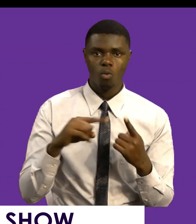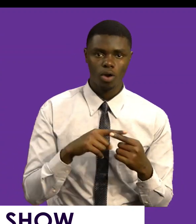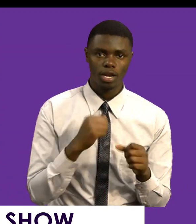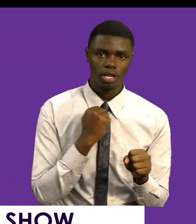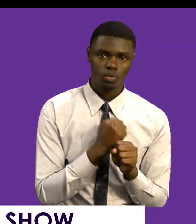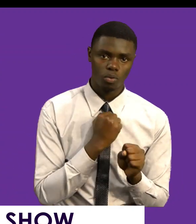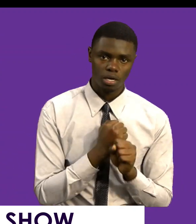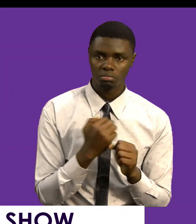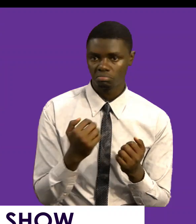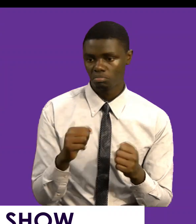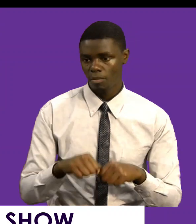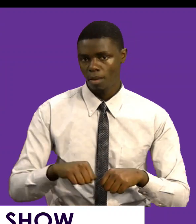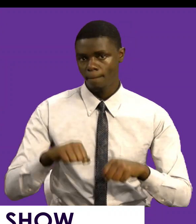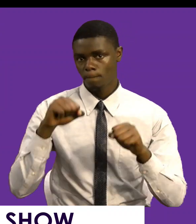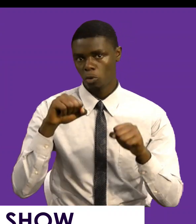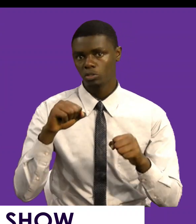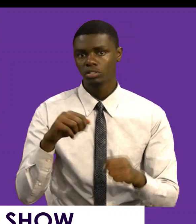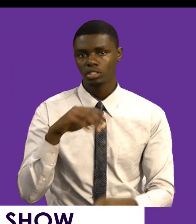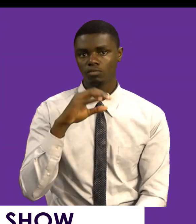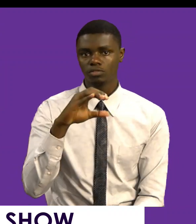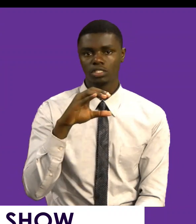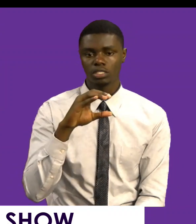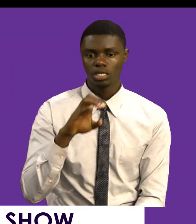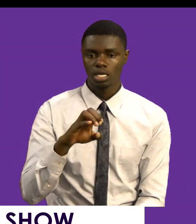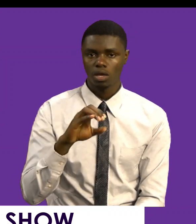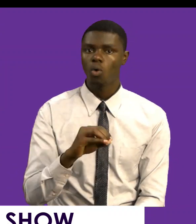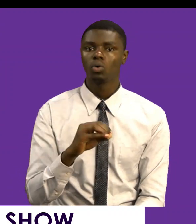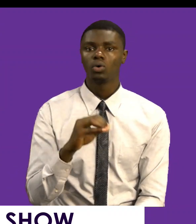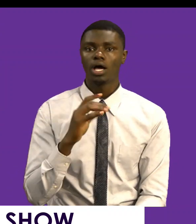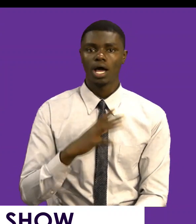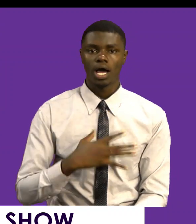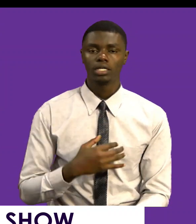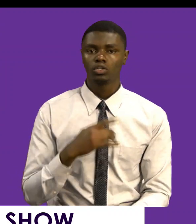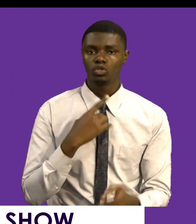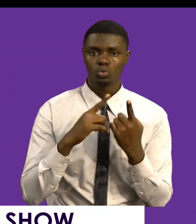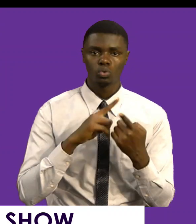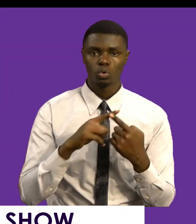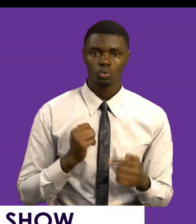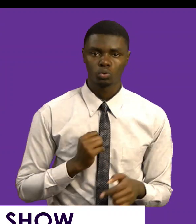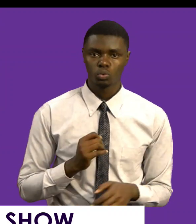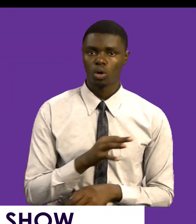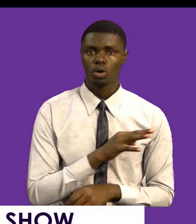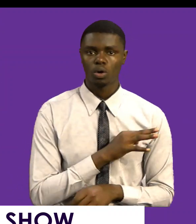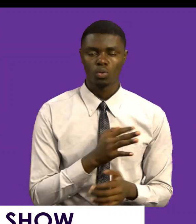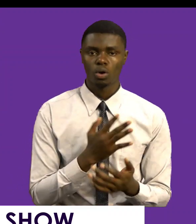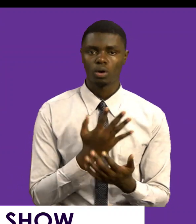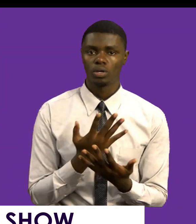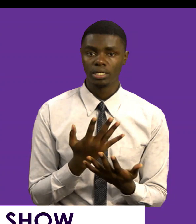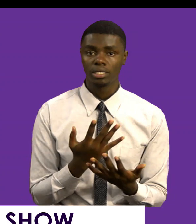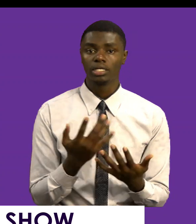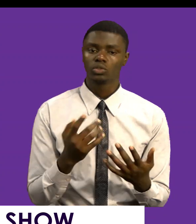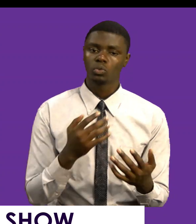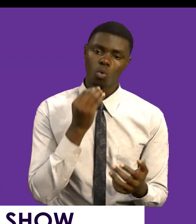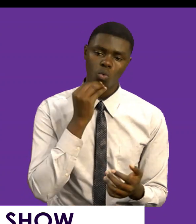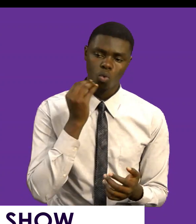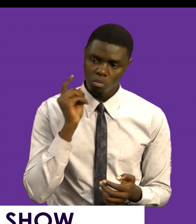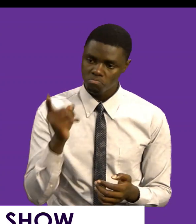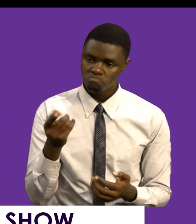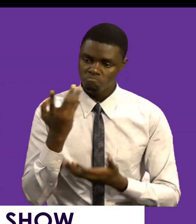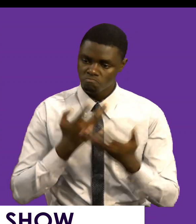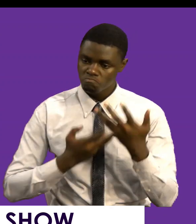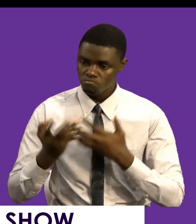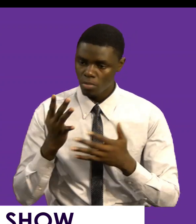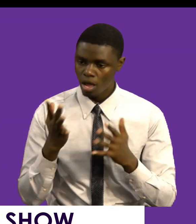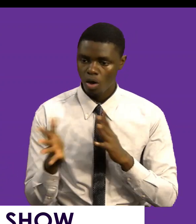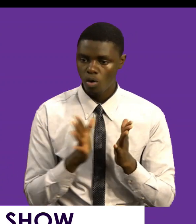you're a CEO. How you talk to your colleagues, and then when you come to your home, how do you converse with your spouse? These are